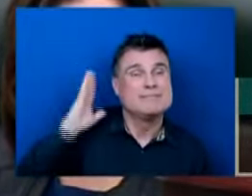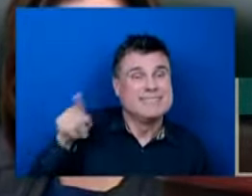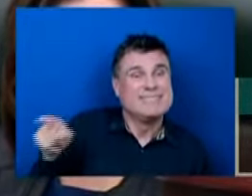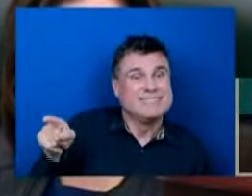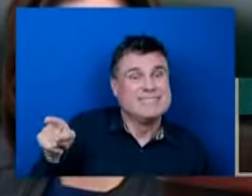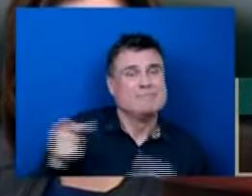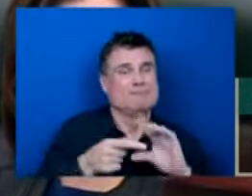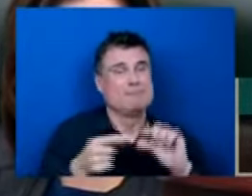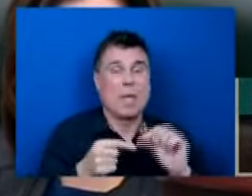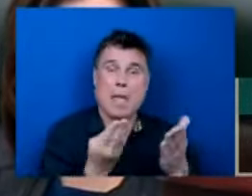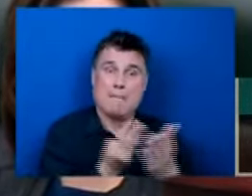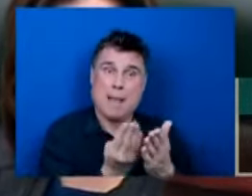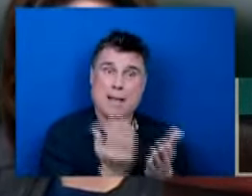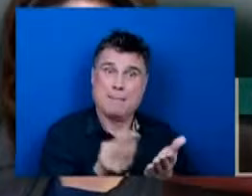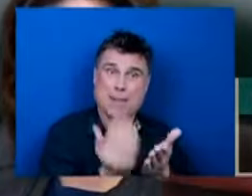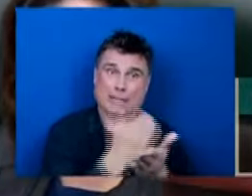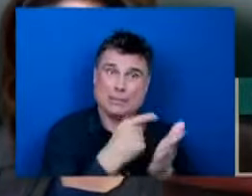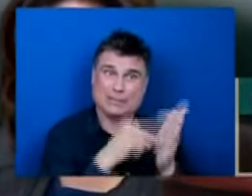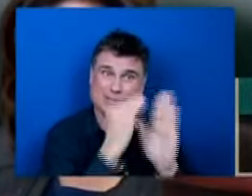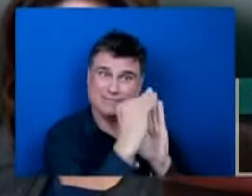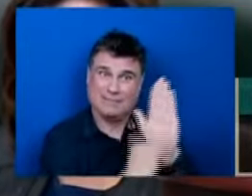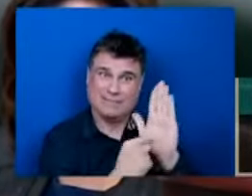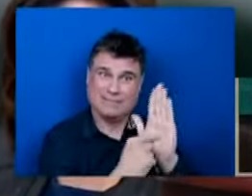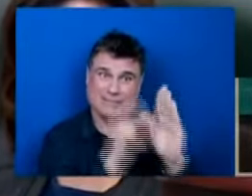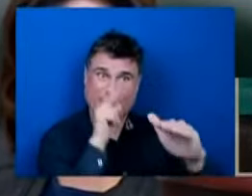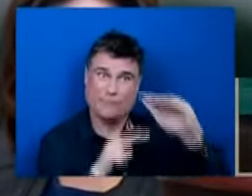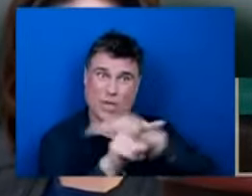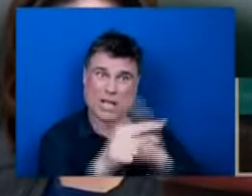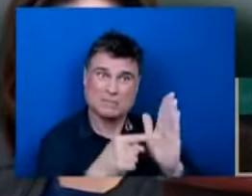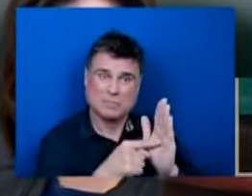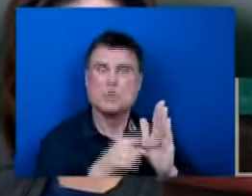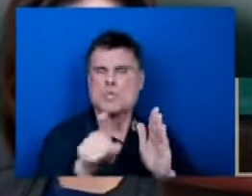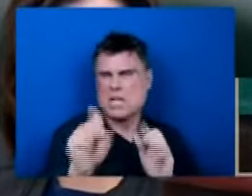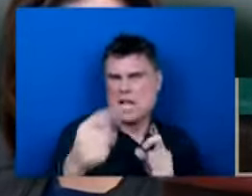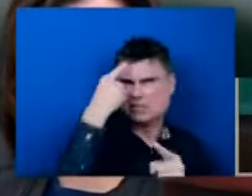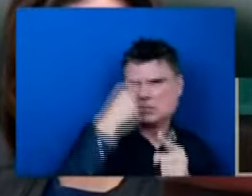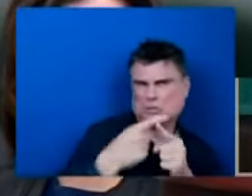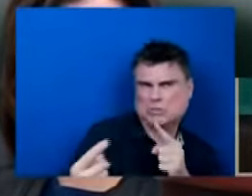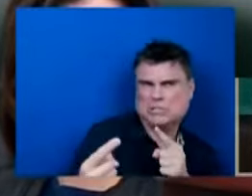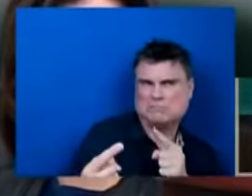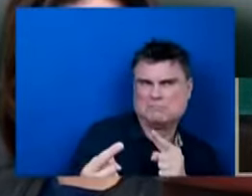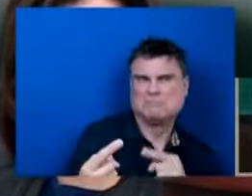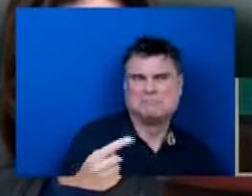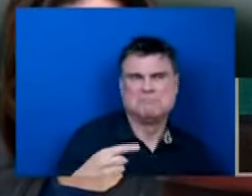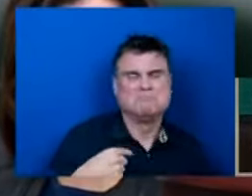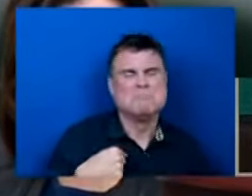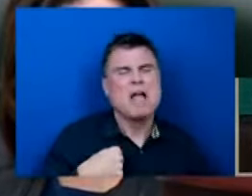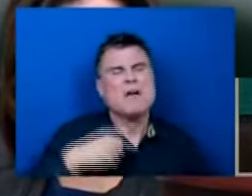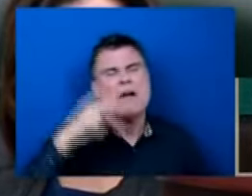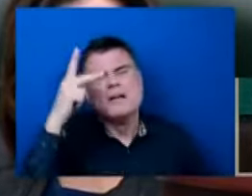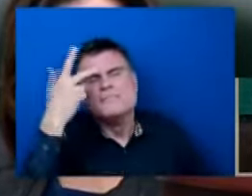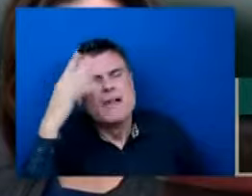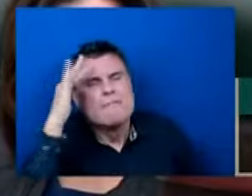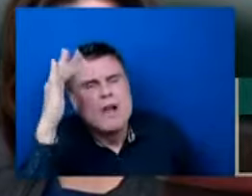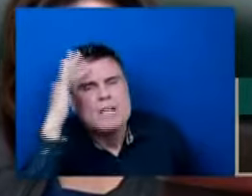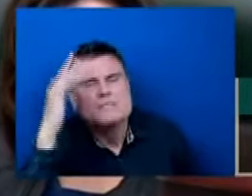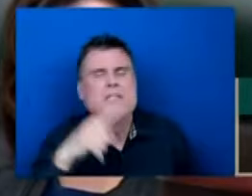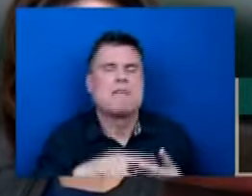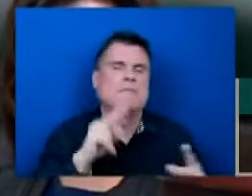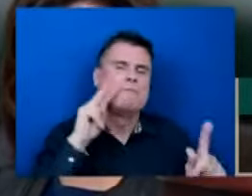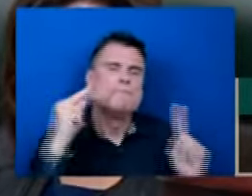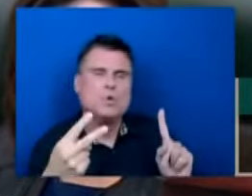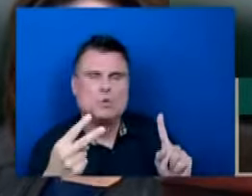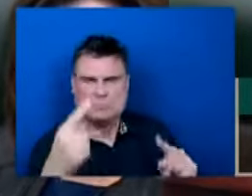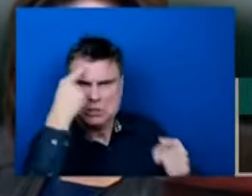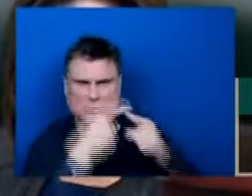sound is disagreeable." Mr. Speaker, yes, we've made some difficult, but I believe necessary choices. And by